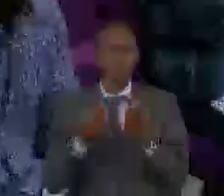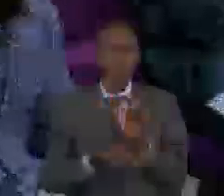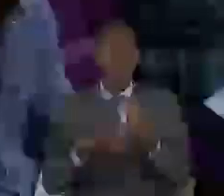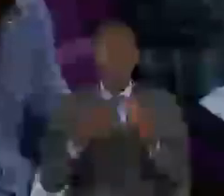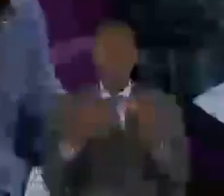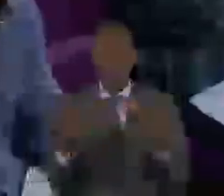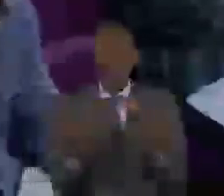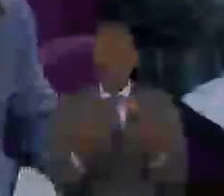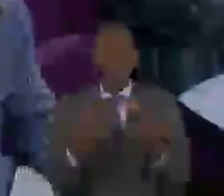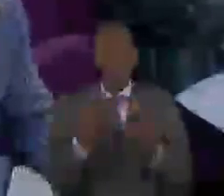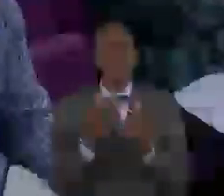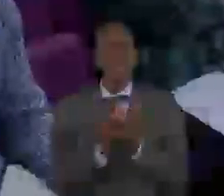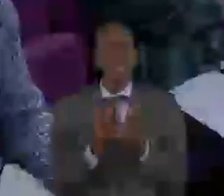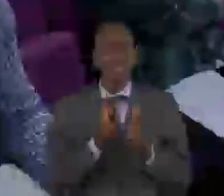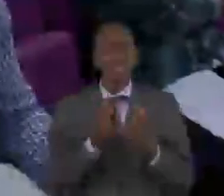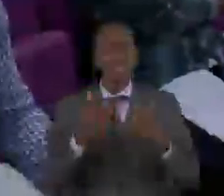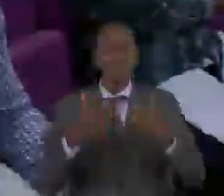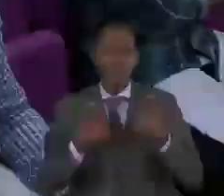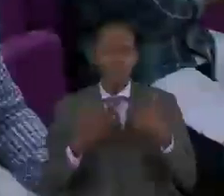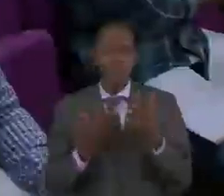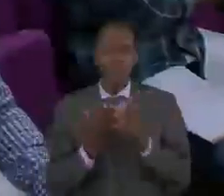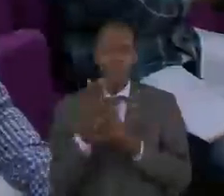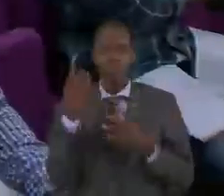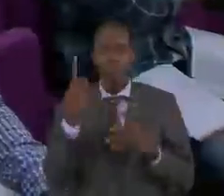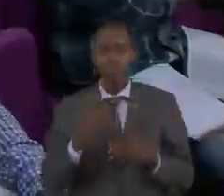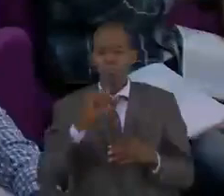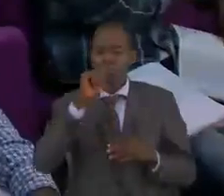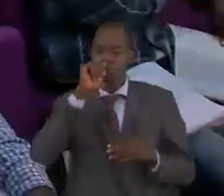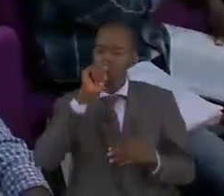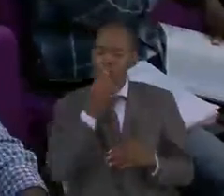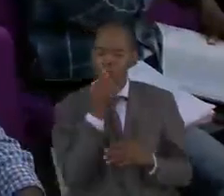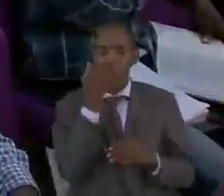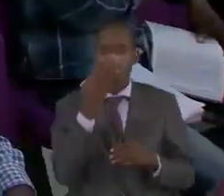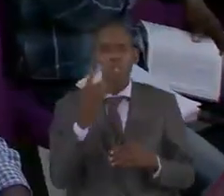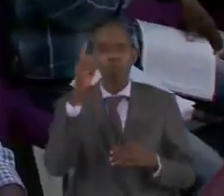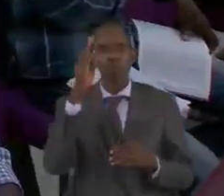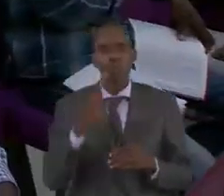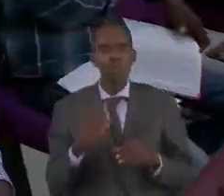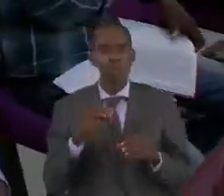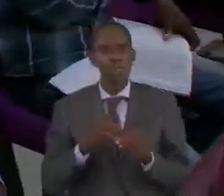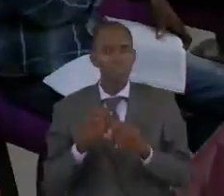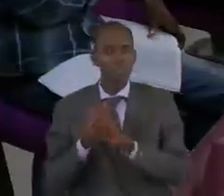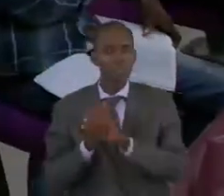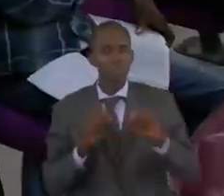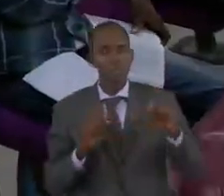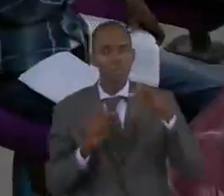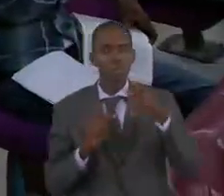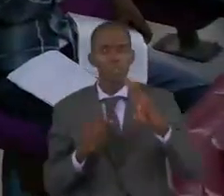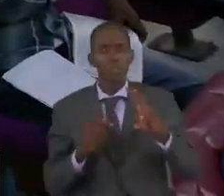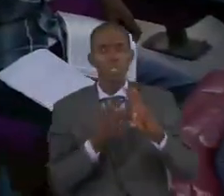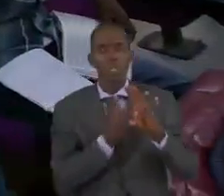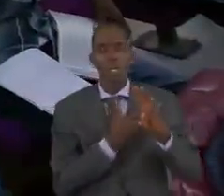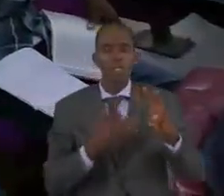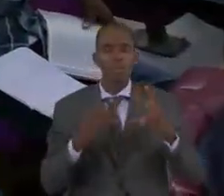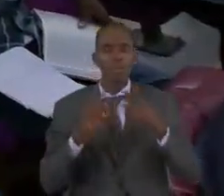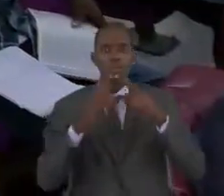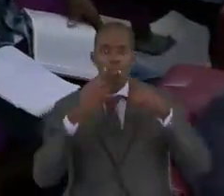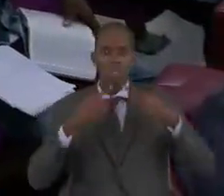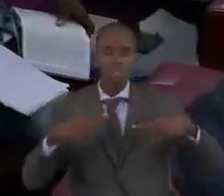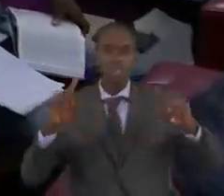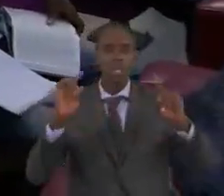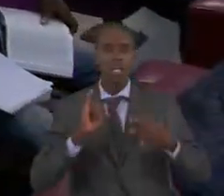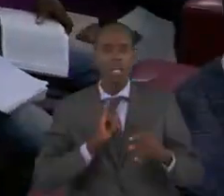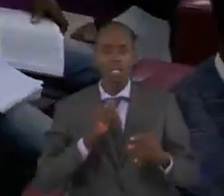past, through the forbearance of God. In verse 26, it says, to declare, I say,